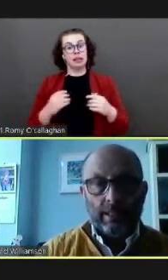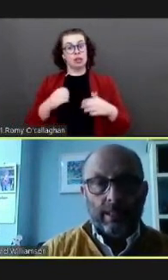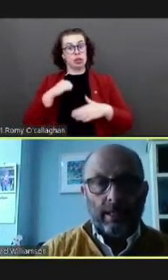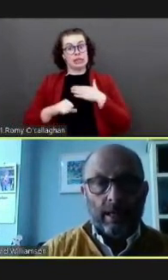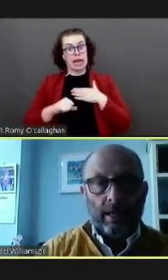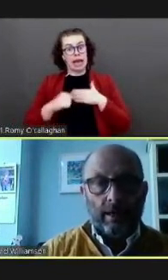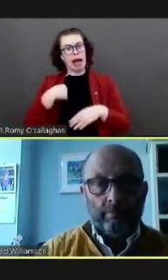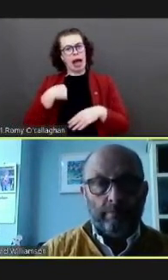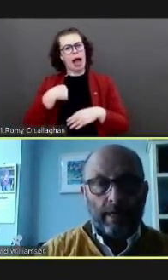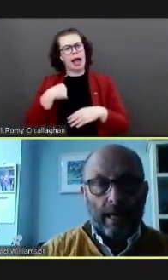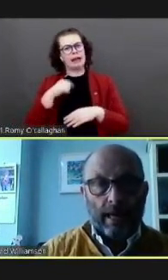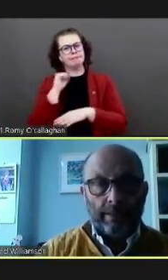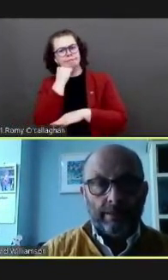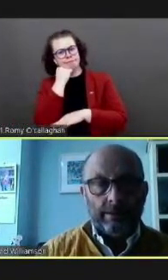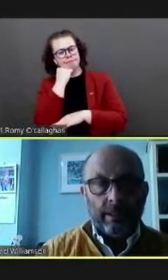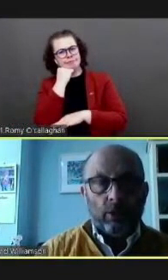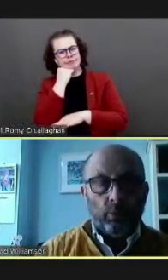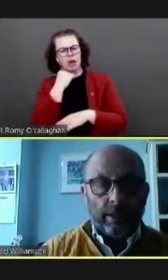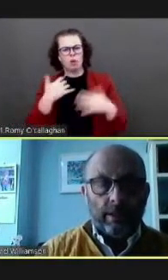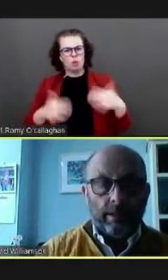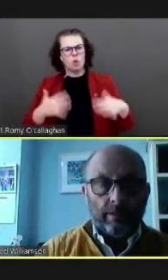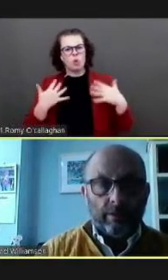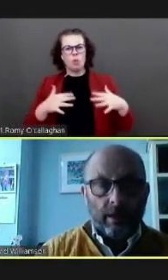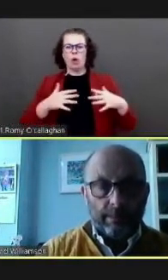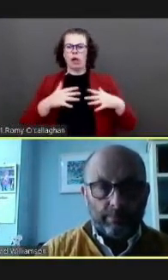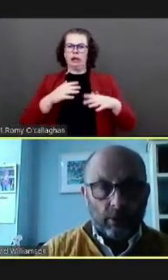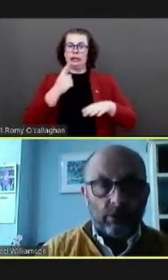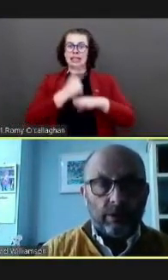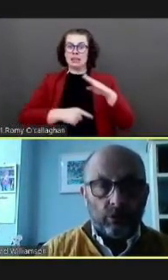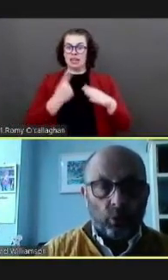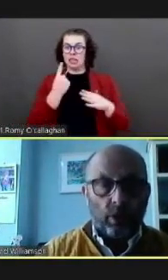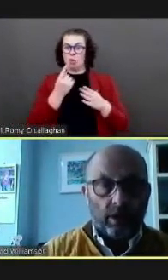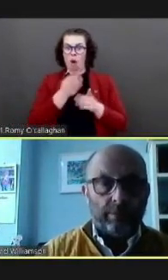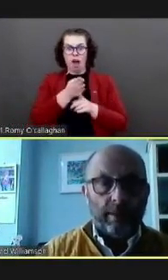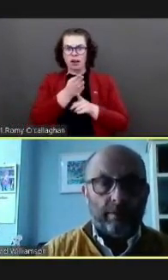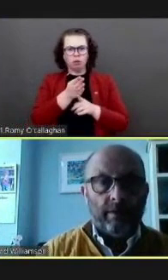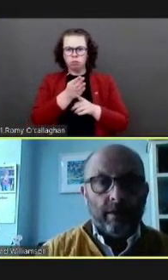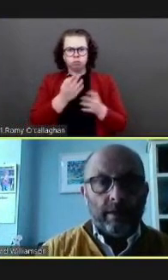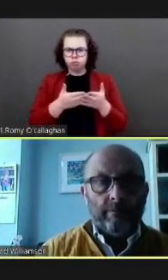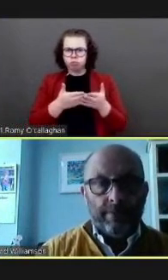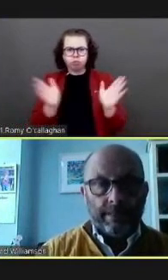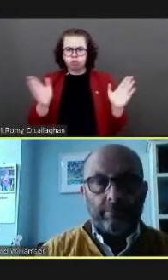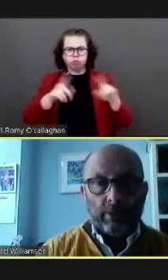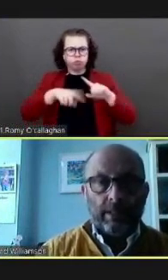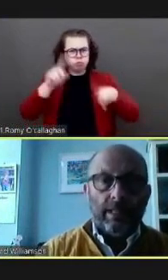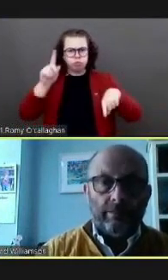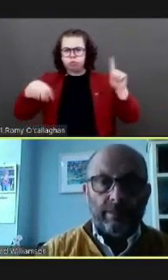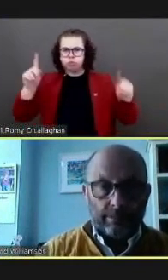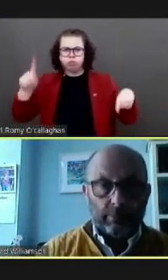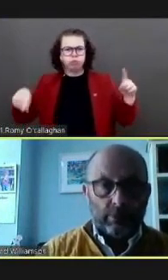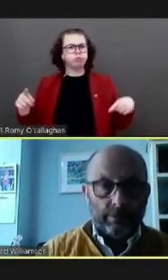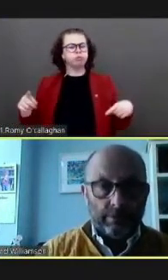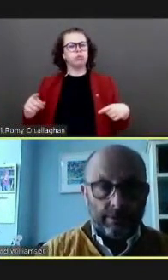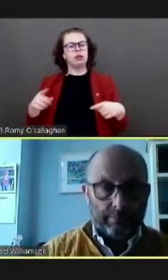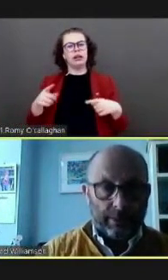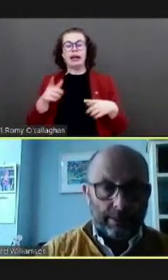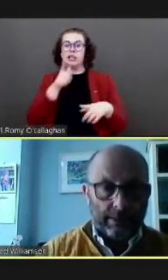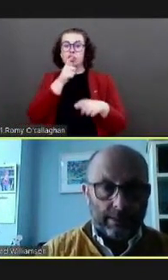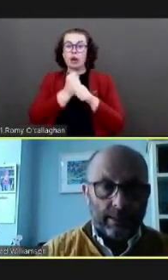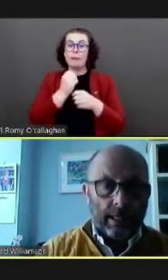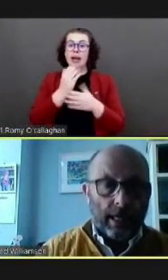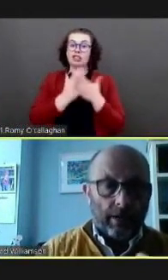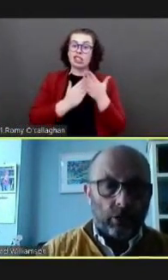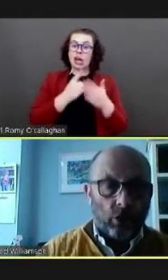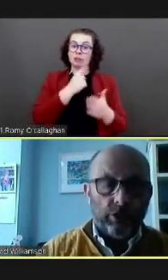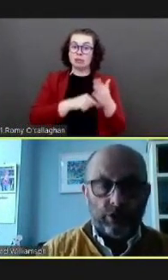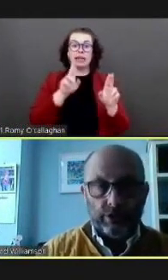day. And we, I suppose, talk a lot about visible and invisible